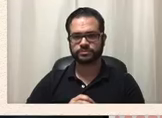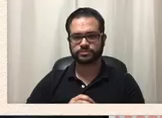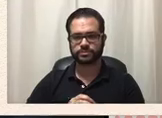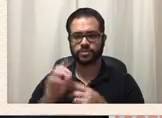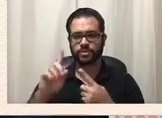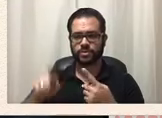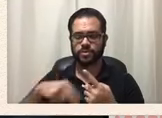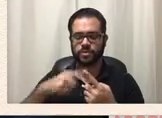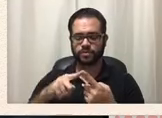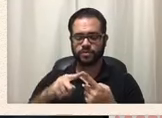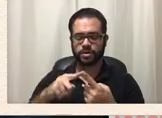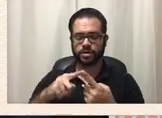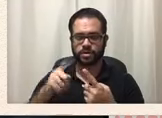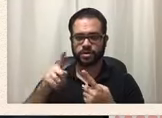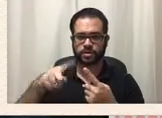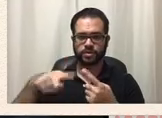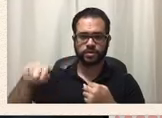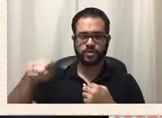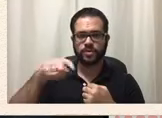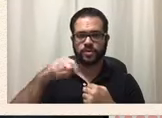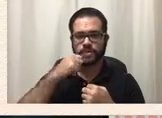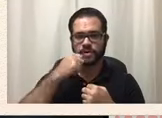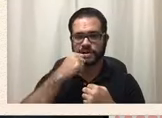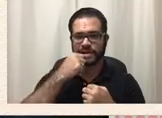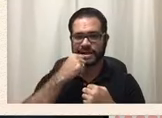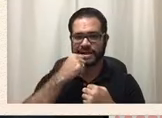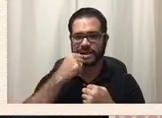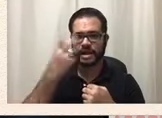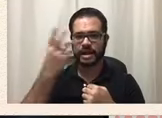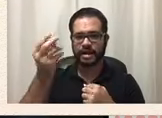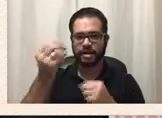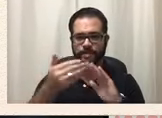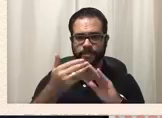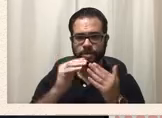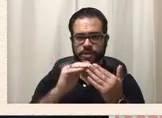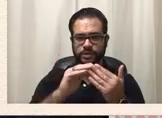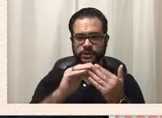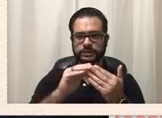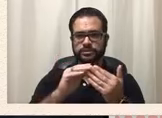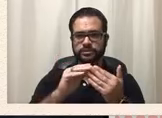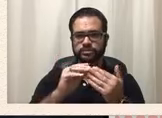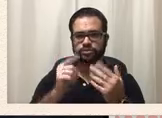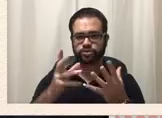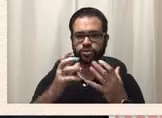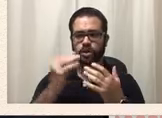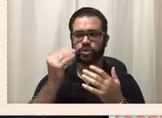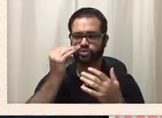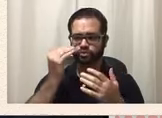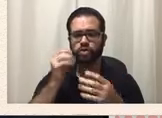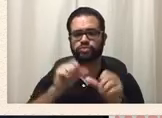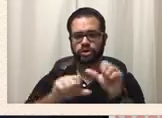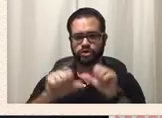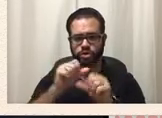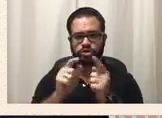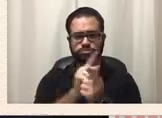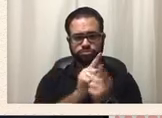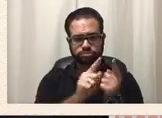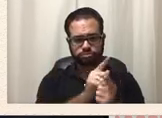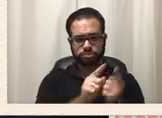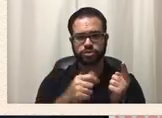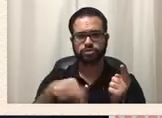in the community, you, you want to get to know people. You want to get to know your